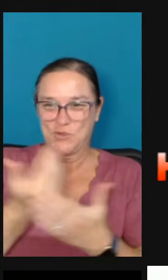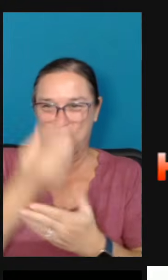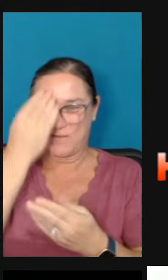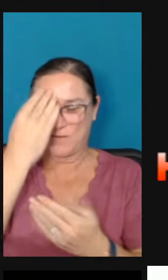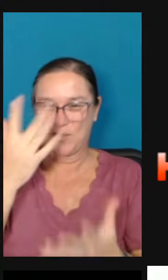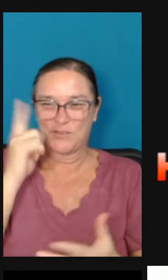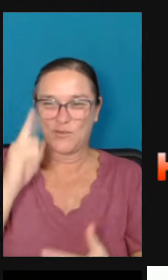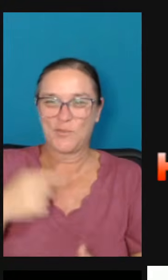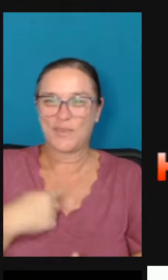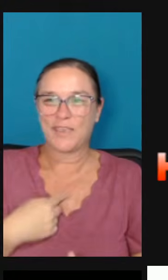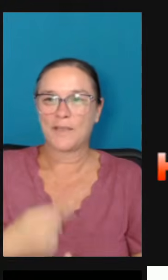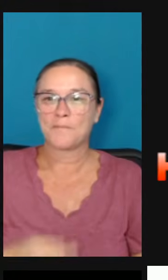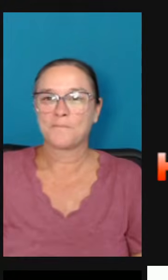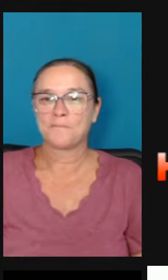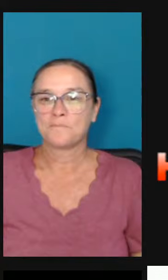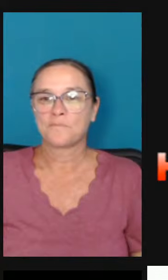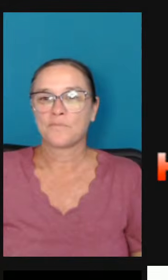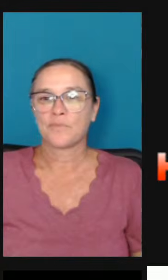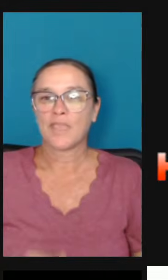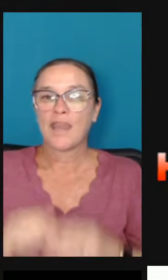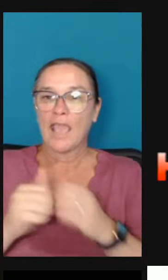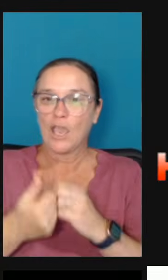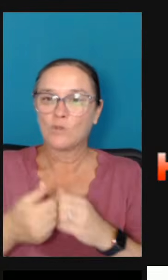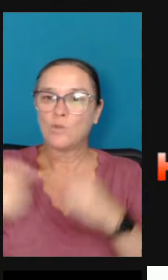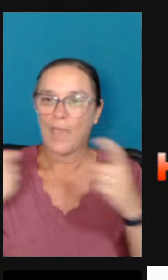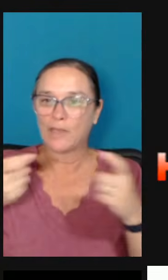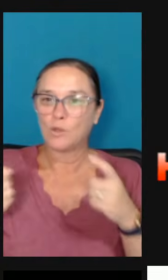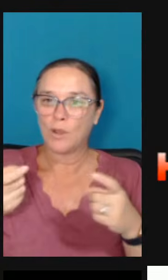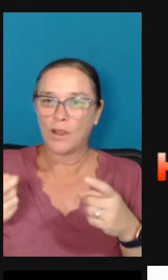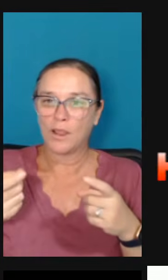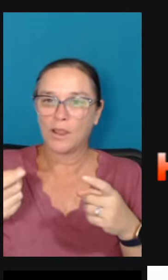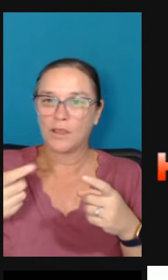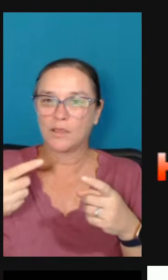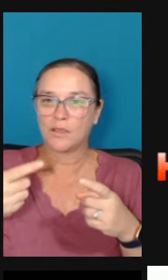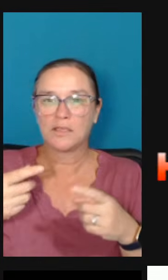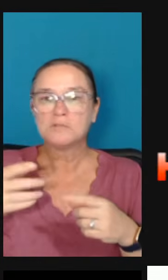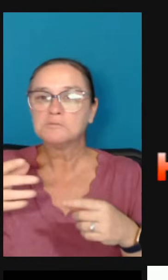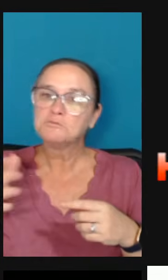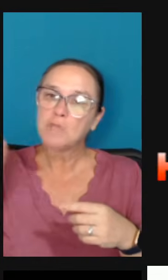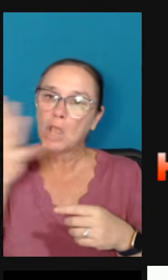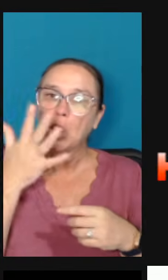But there it is, how to deal with witch's hair, and it's pretty similar, right?